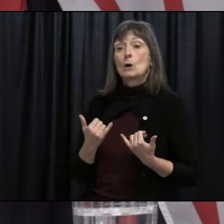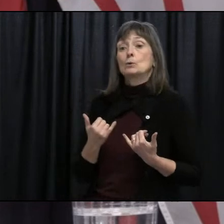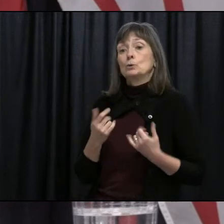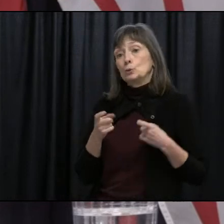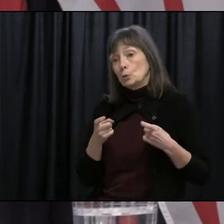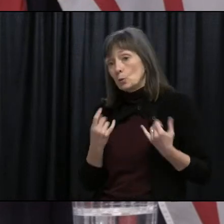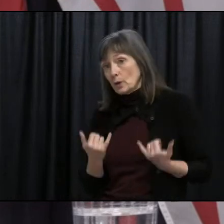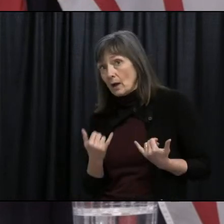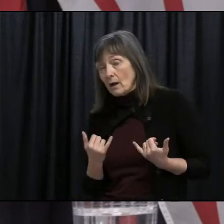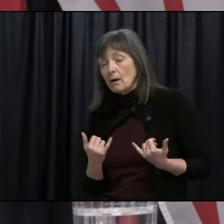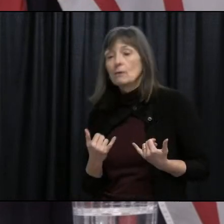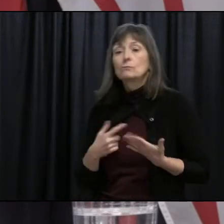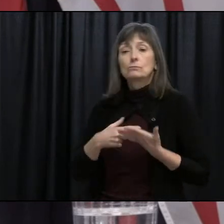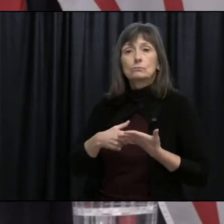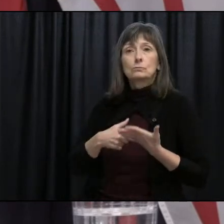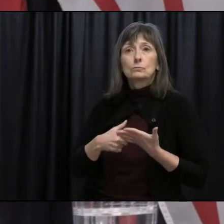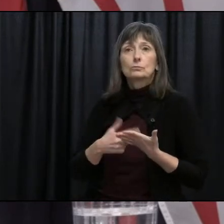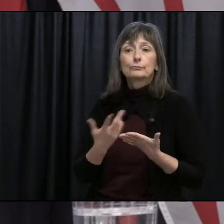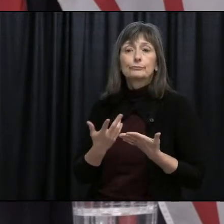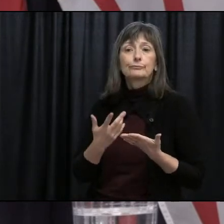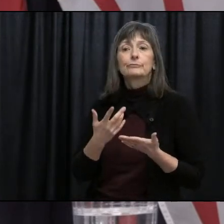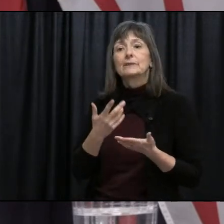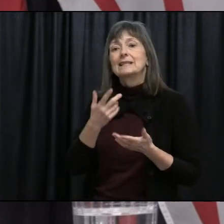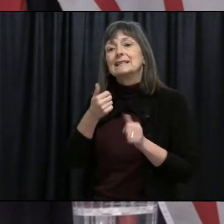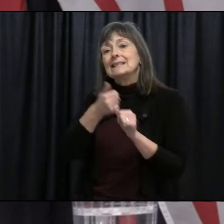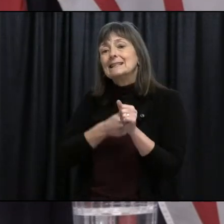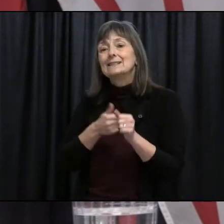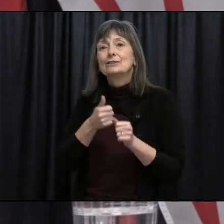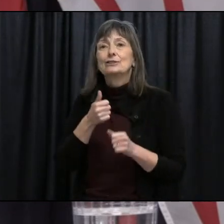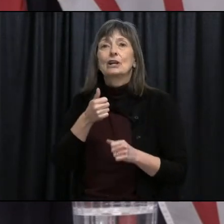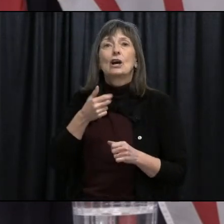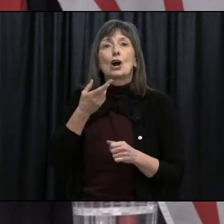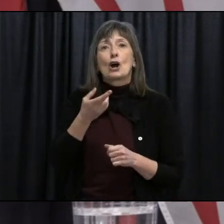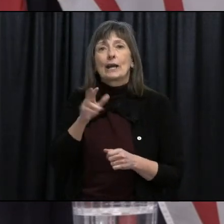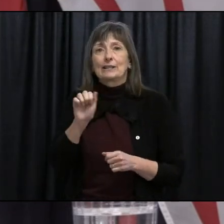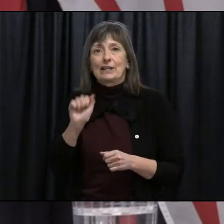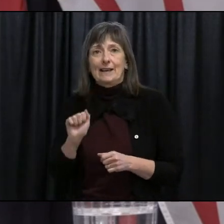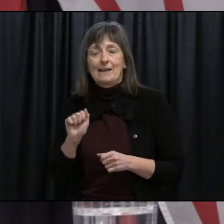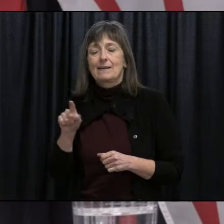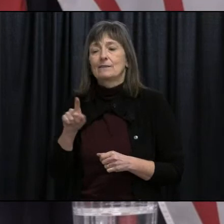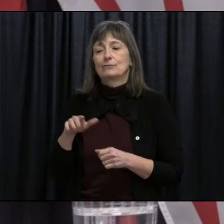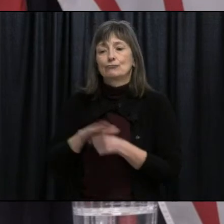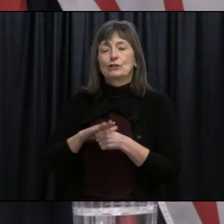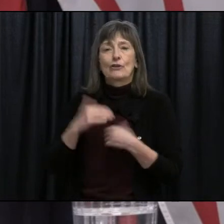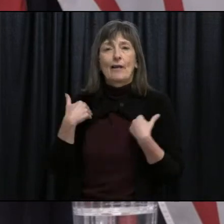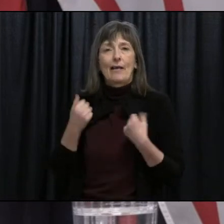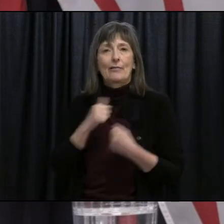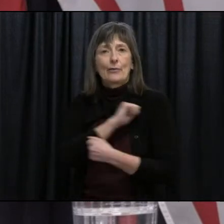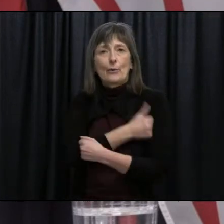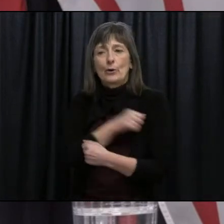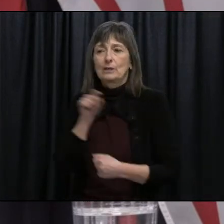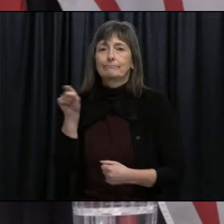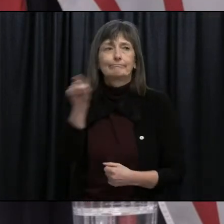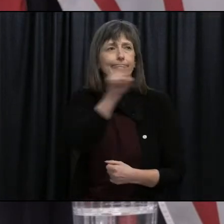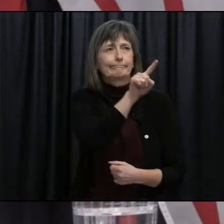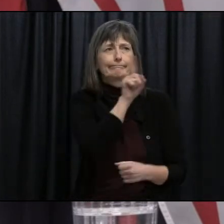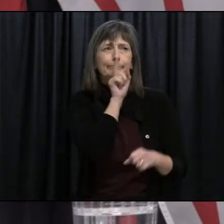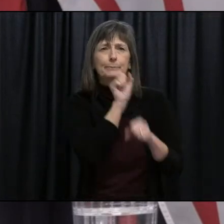situation by discussing with the regional health authorities the protocols in place to ensure that their members